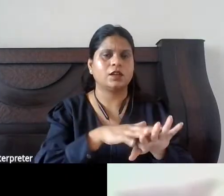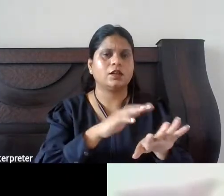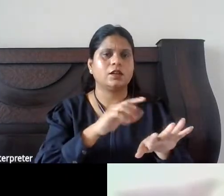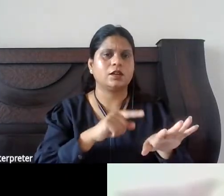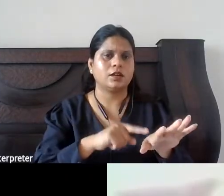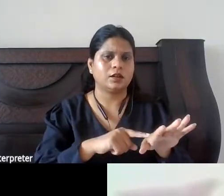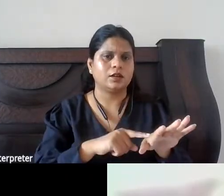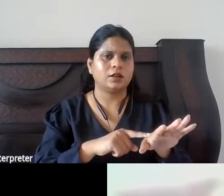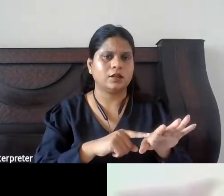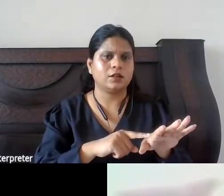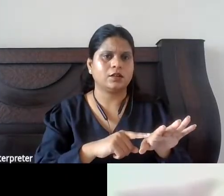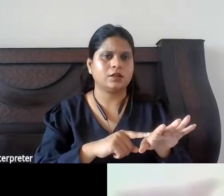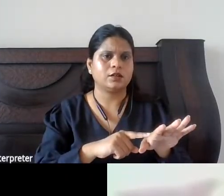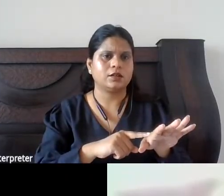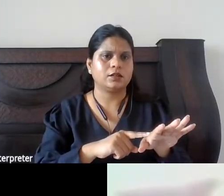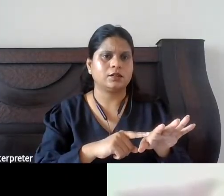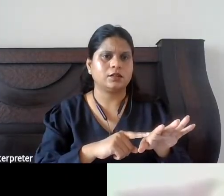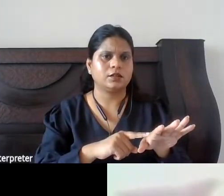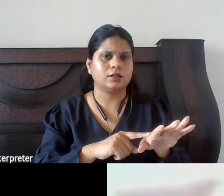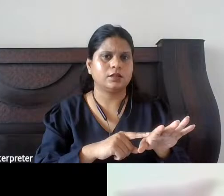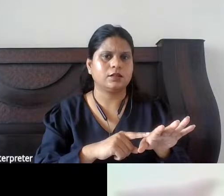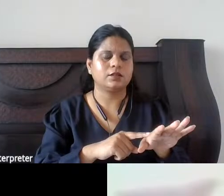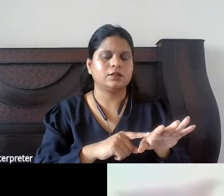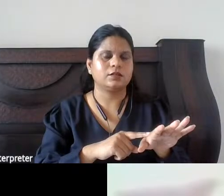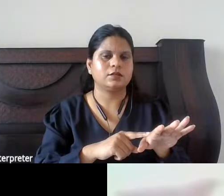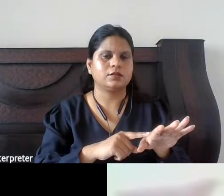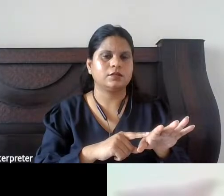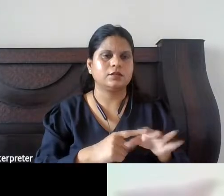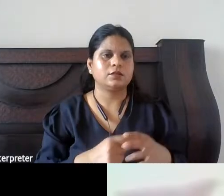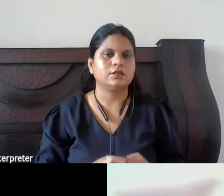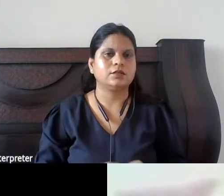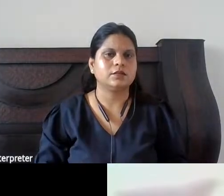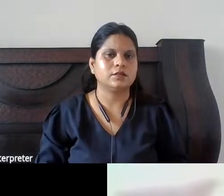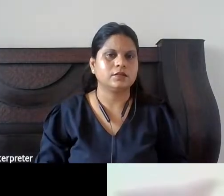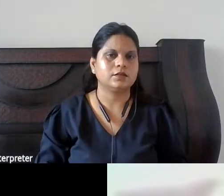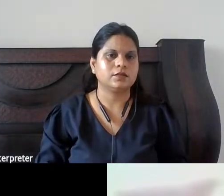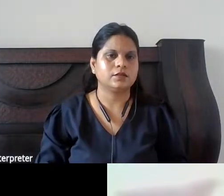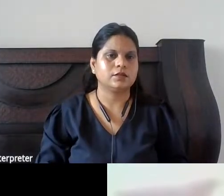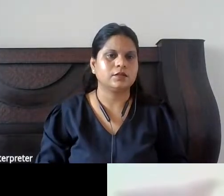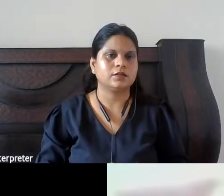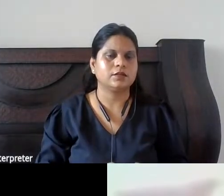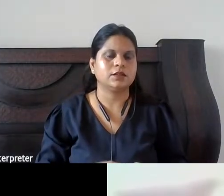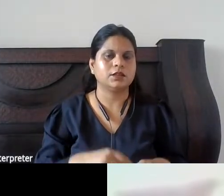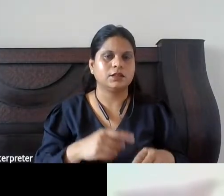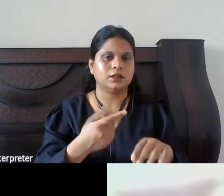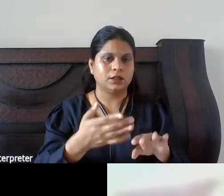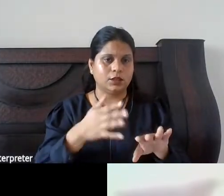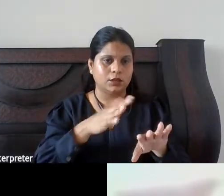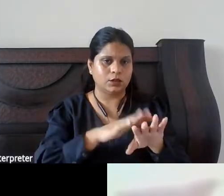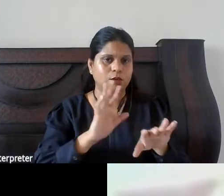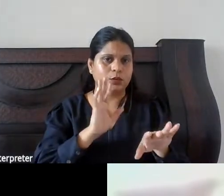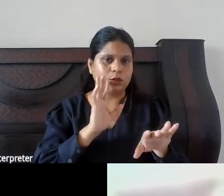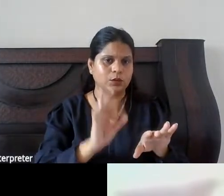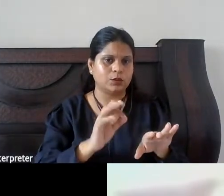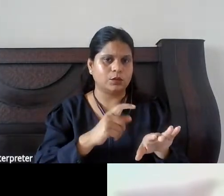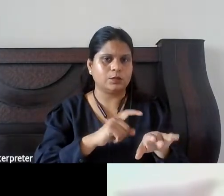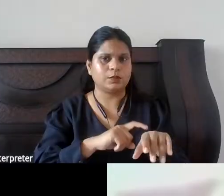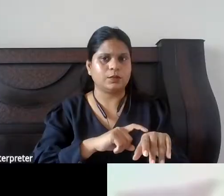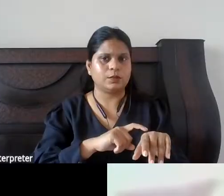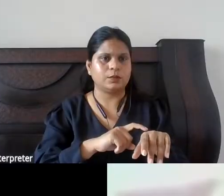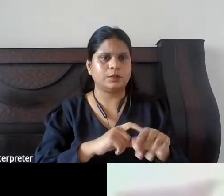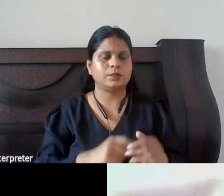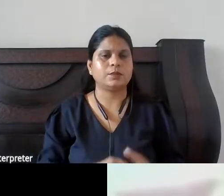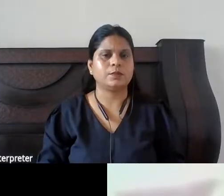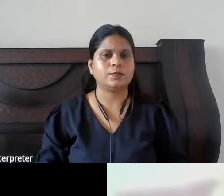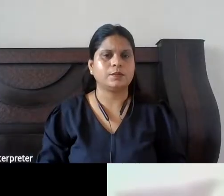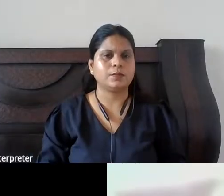own effort. And if we have to make the census a, a productive one to